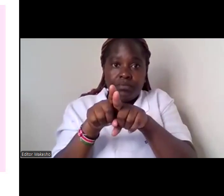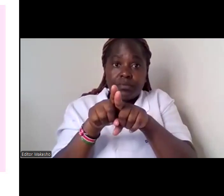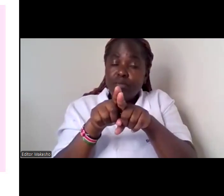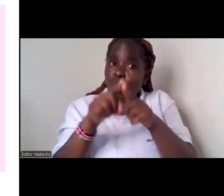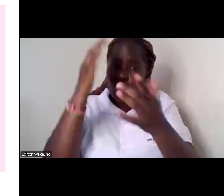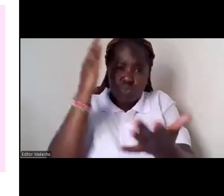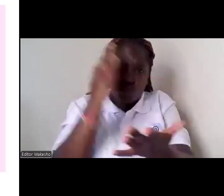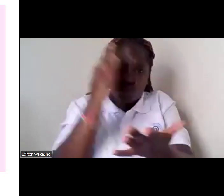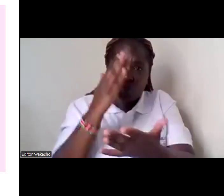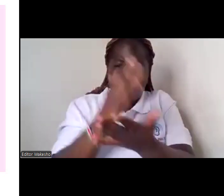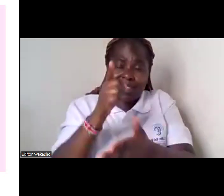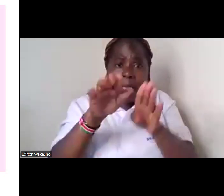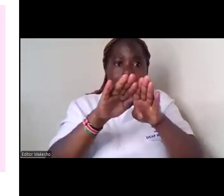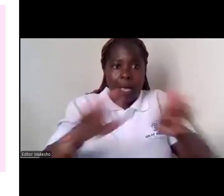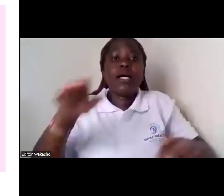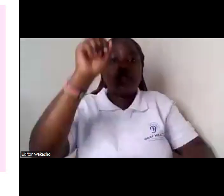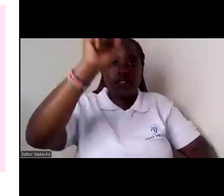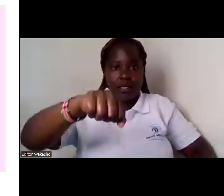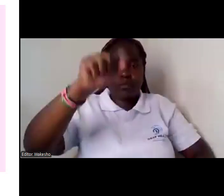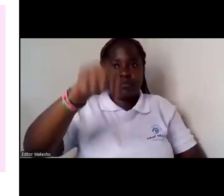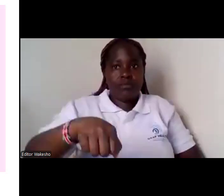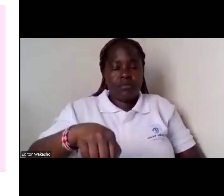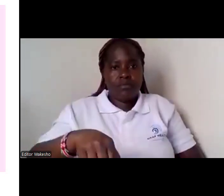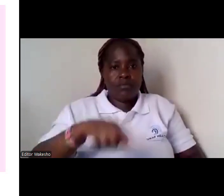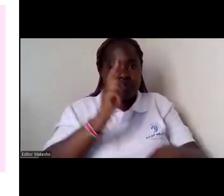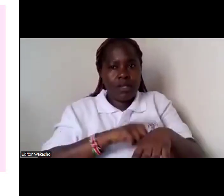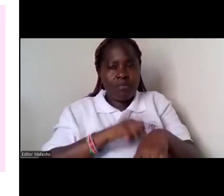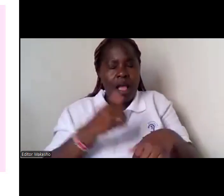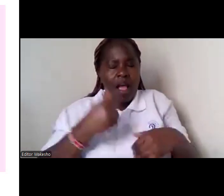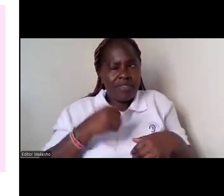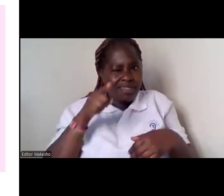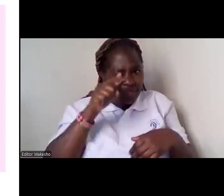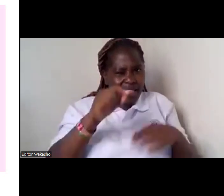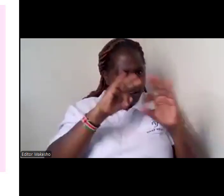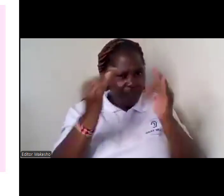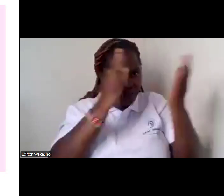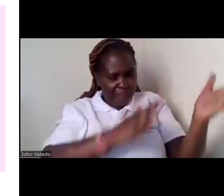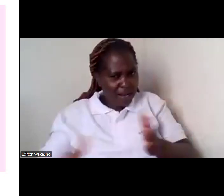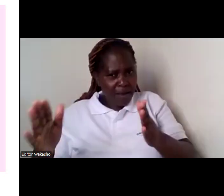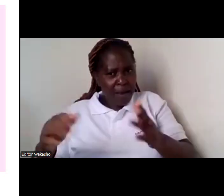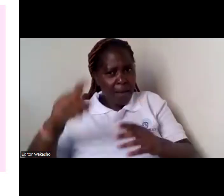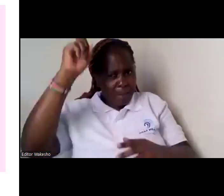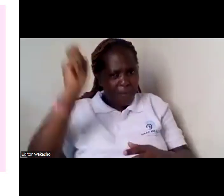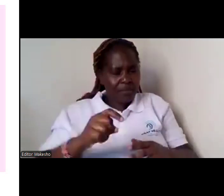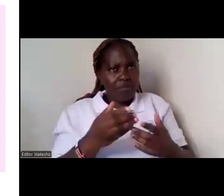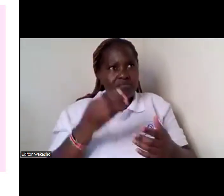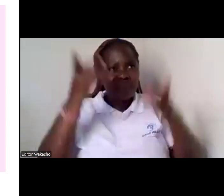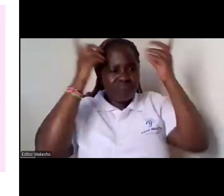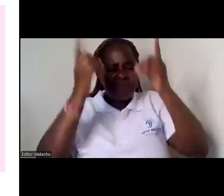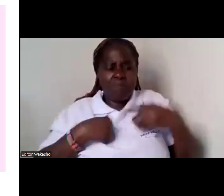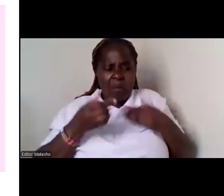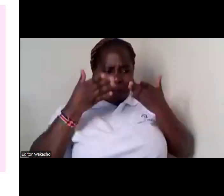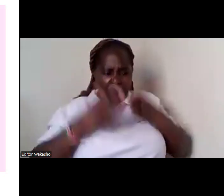normally a permanent method. So by the time someone has this method, they should have had the number of children that they